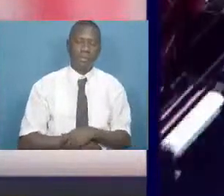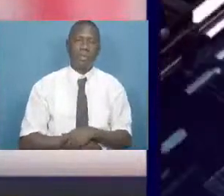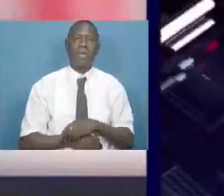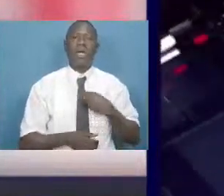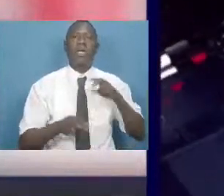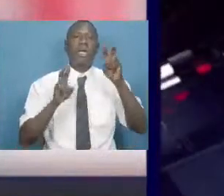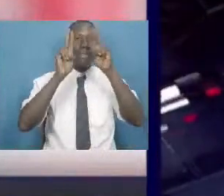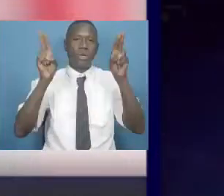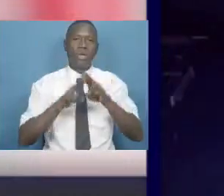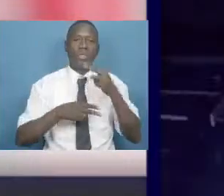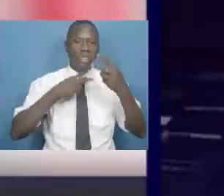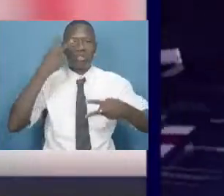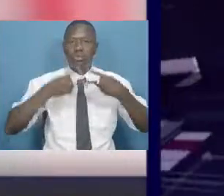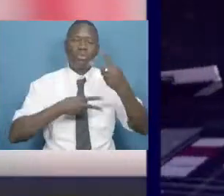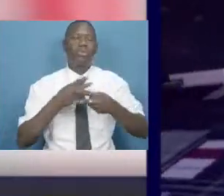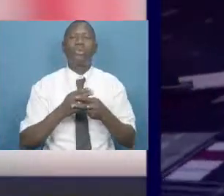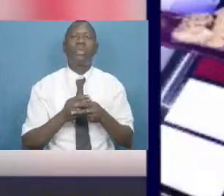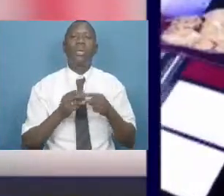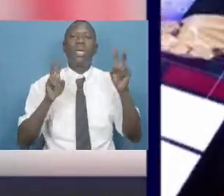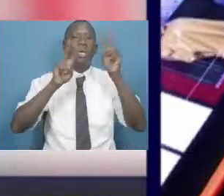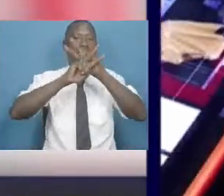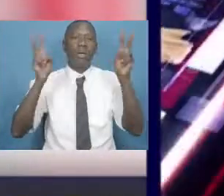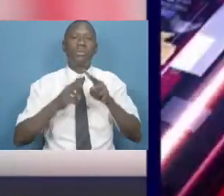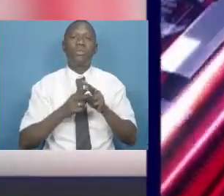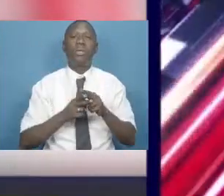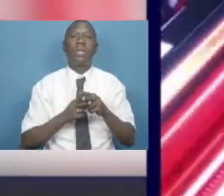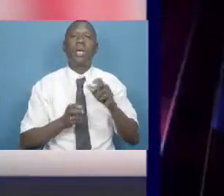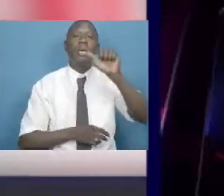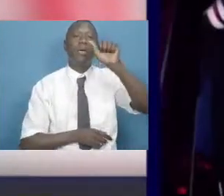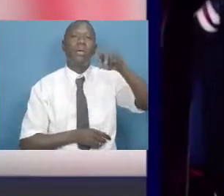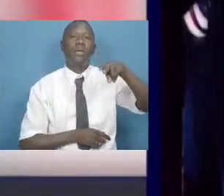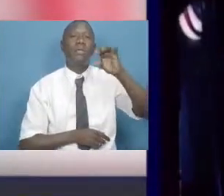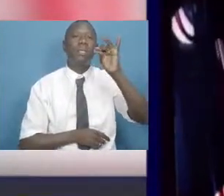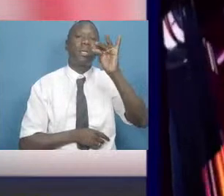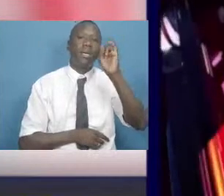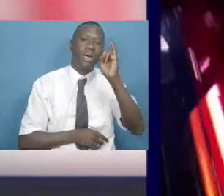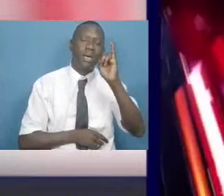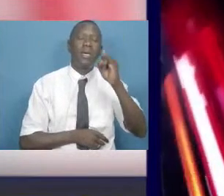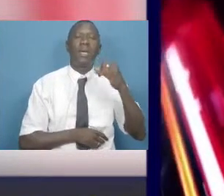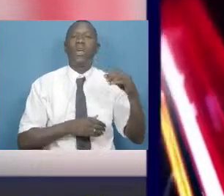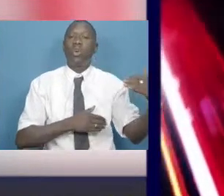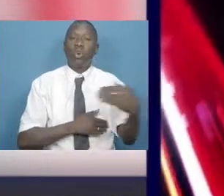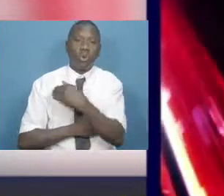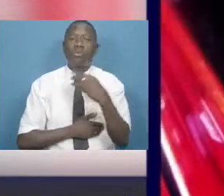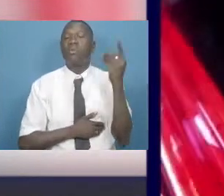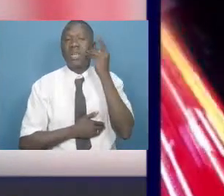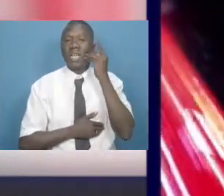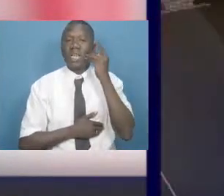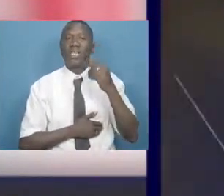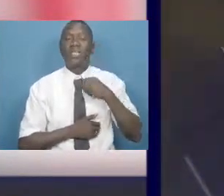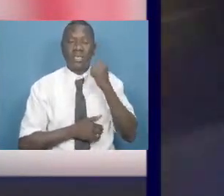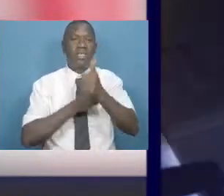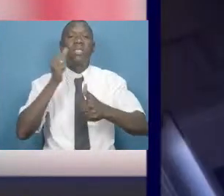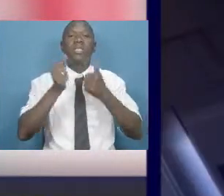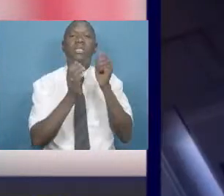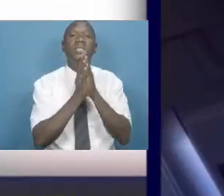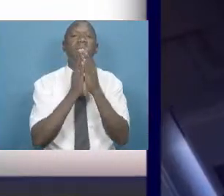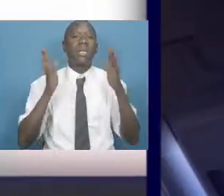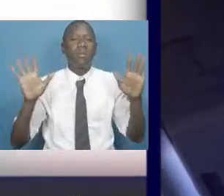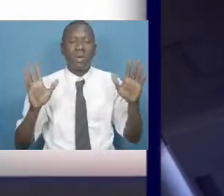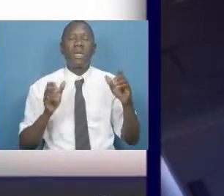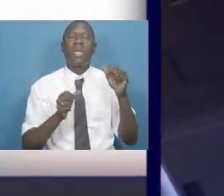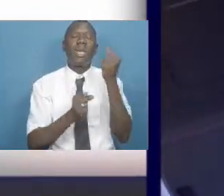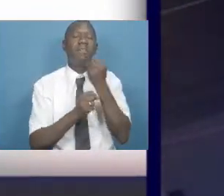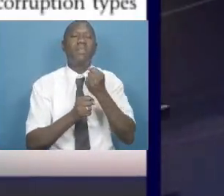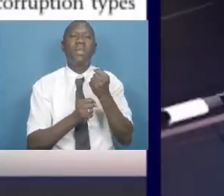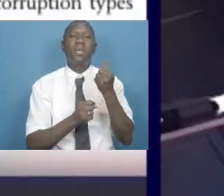And in international news, International Anti-Corruption Day is observed annually on December 9th to raise awareness about corruption